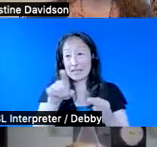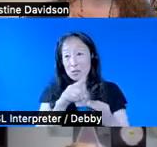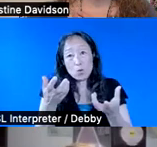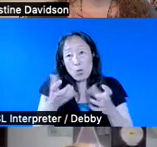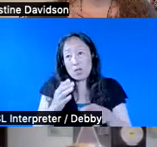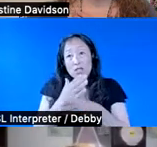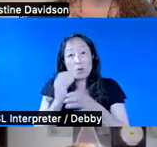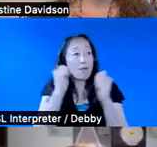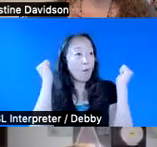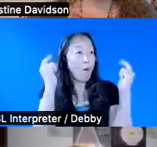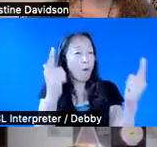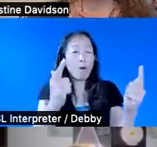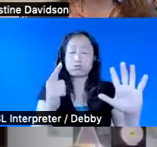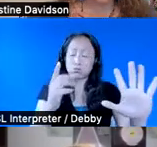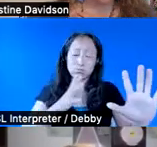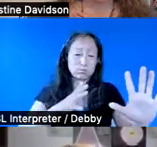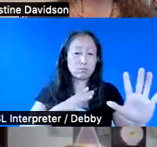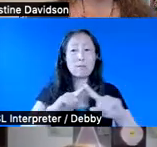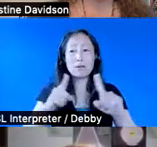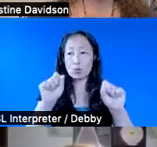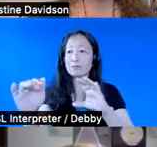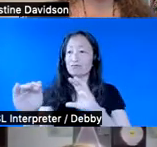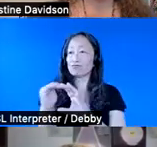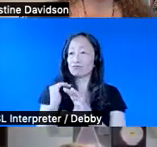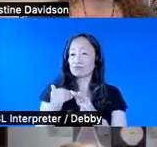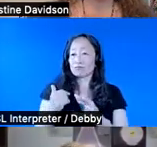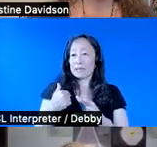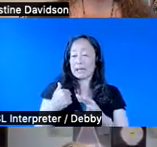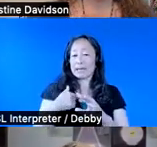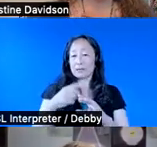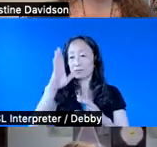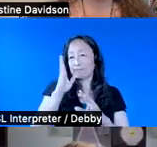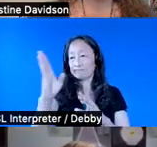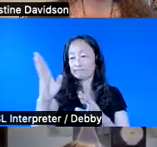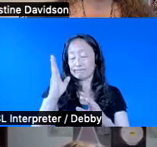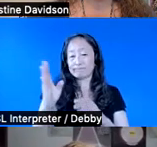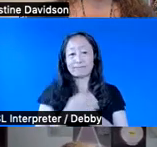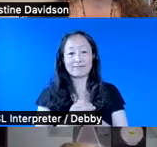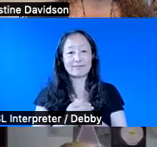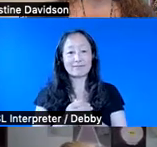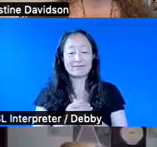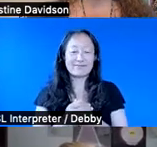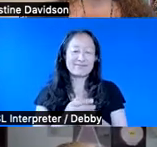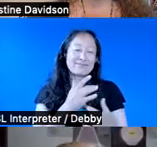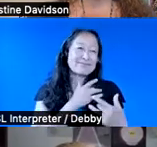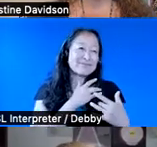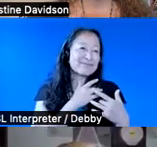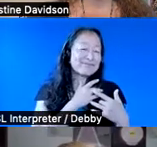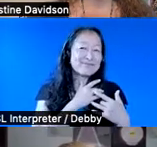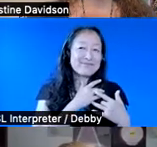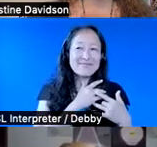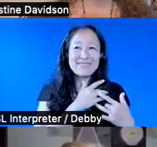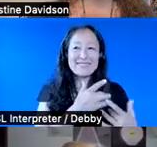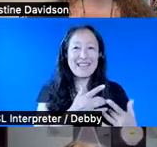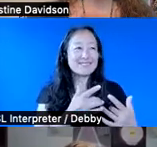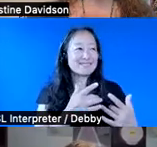room. You know, normally we're all together, and so it's hard when we're not in space together. So I'd love to know who's all